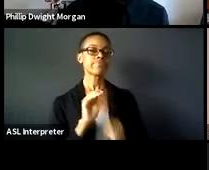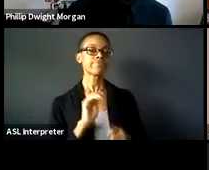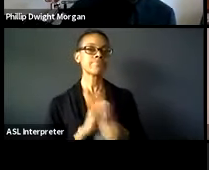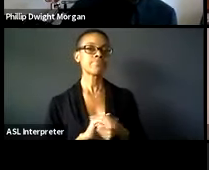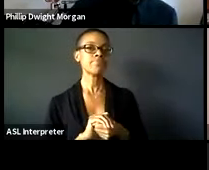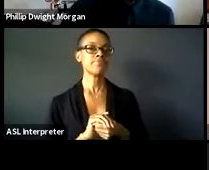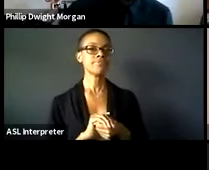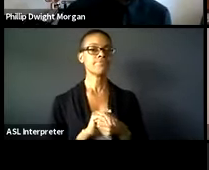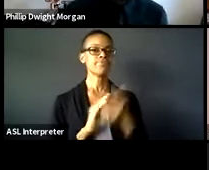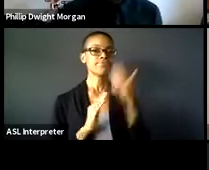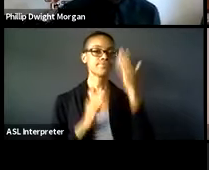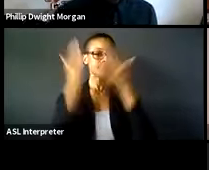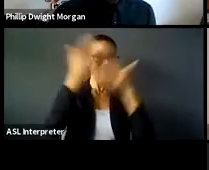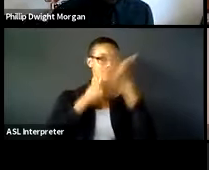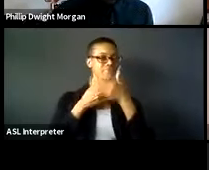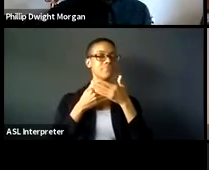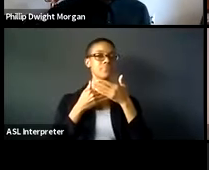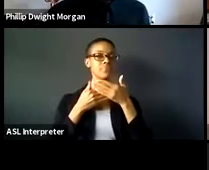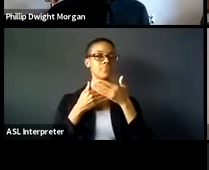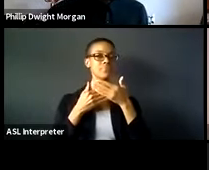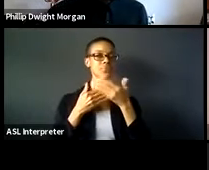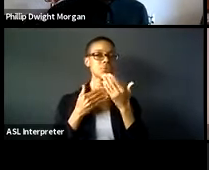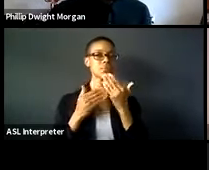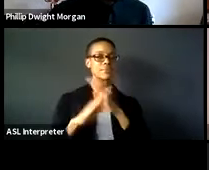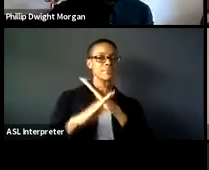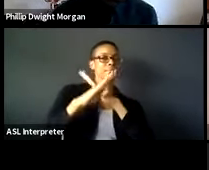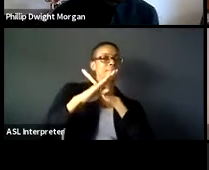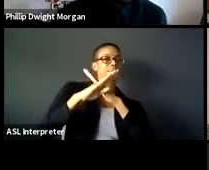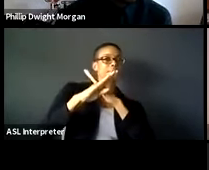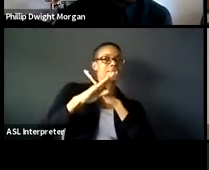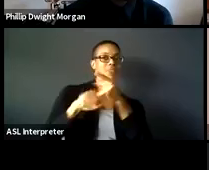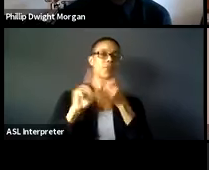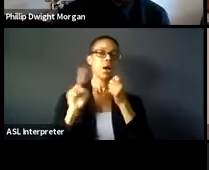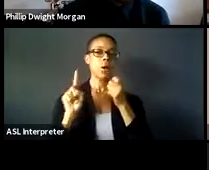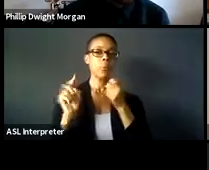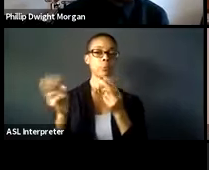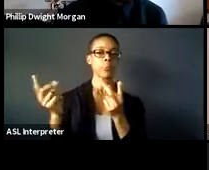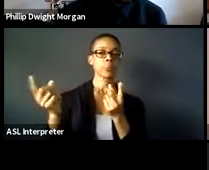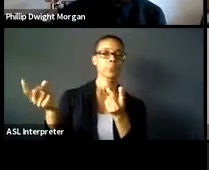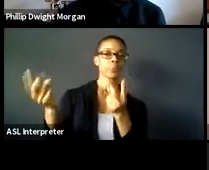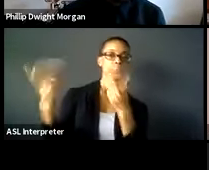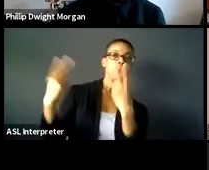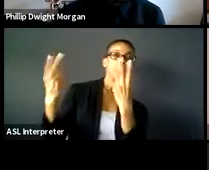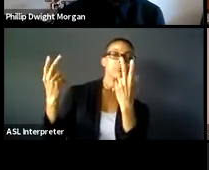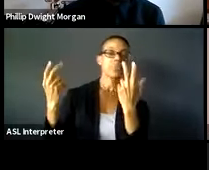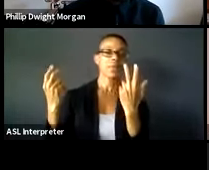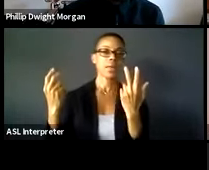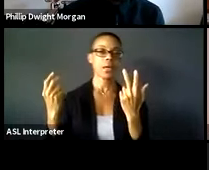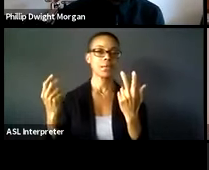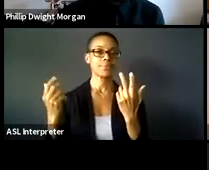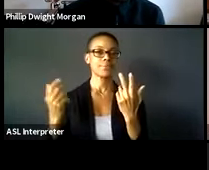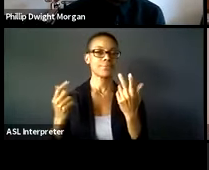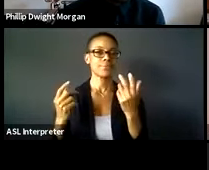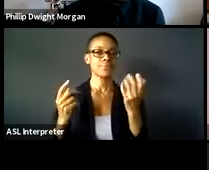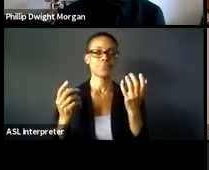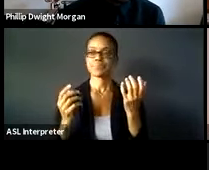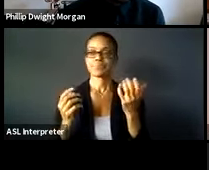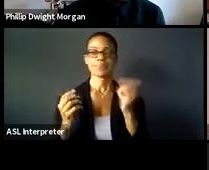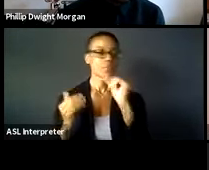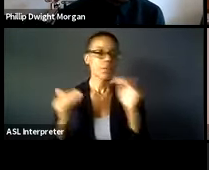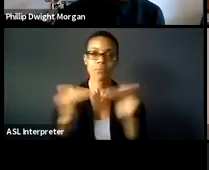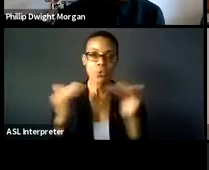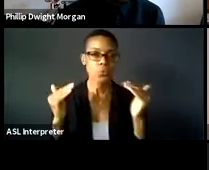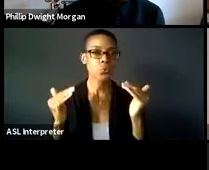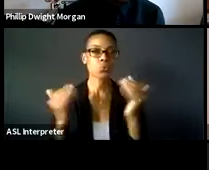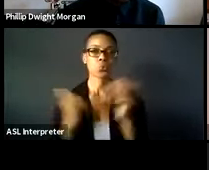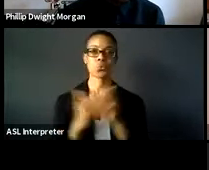ourselves, to sort of shield us from the disrespect and from the mistreatment and the